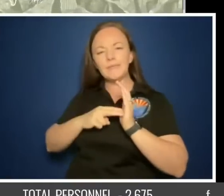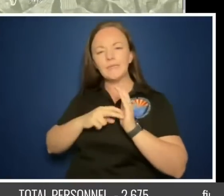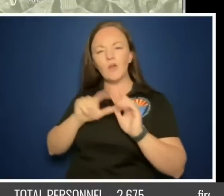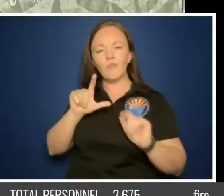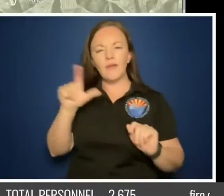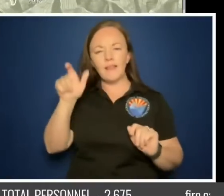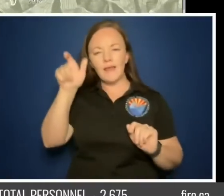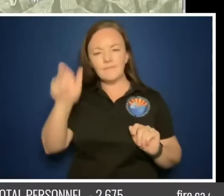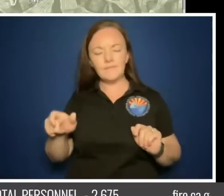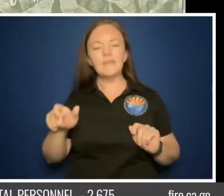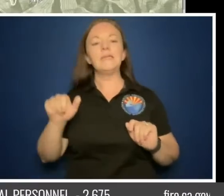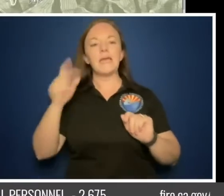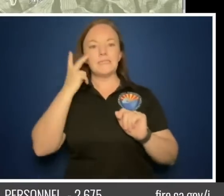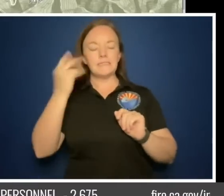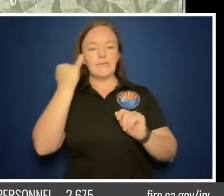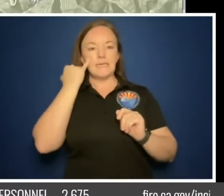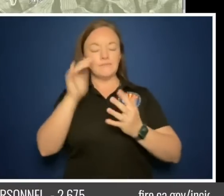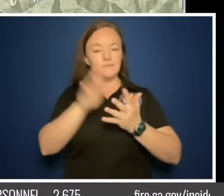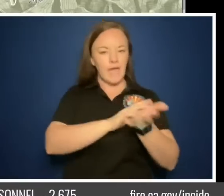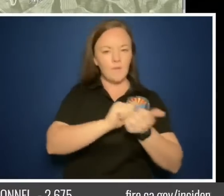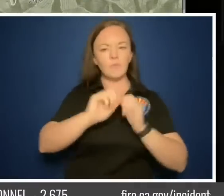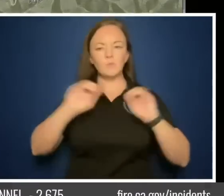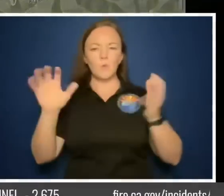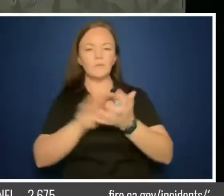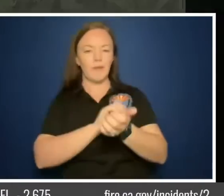damage or no damage. Thank you.